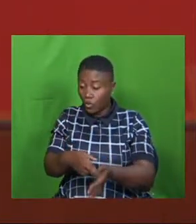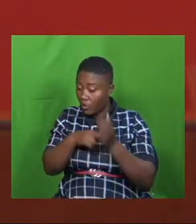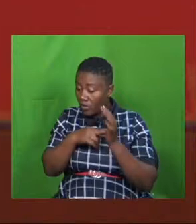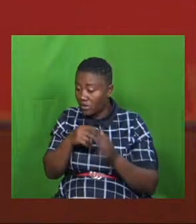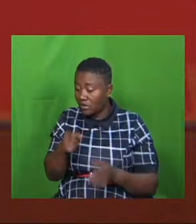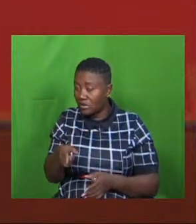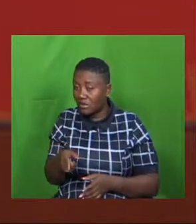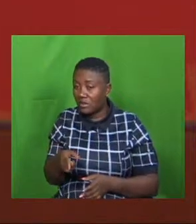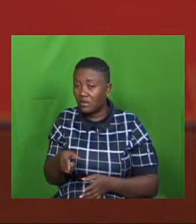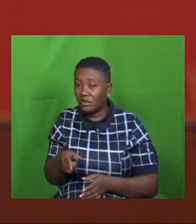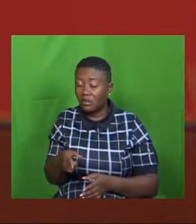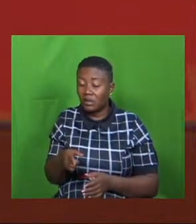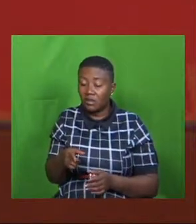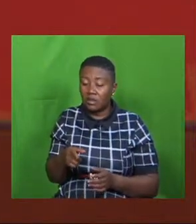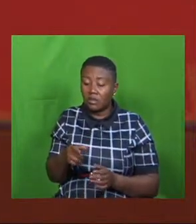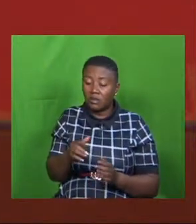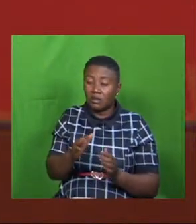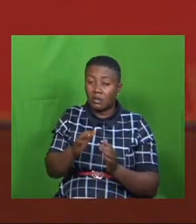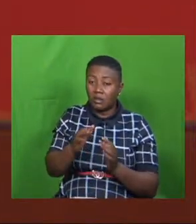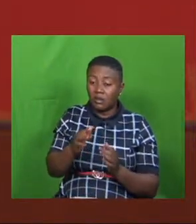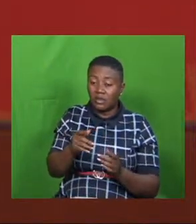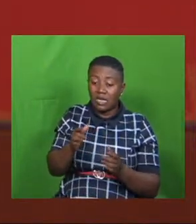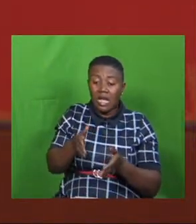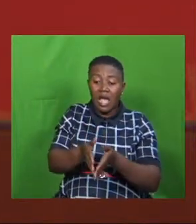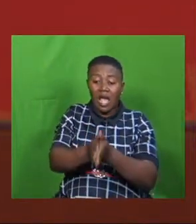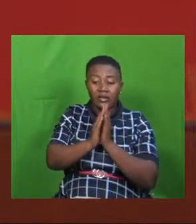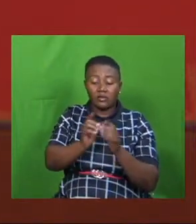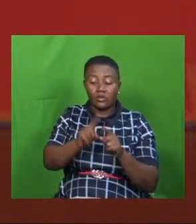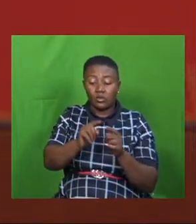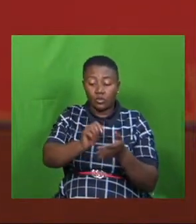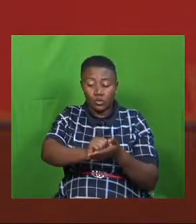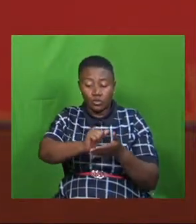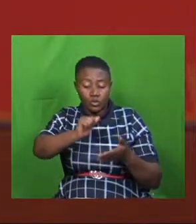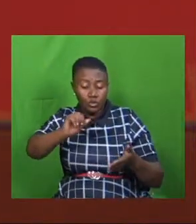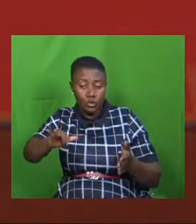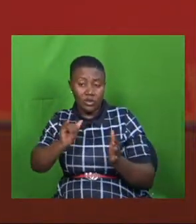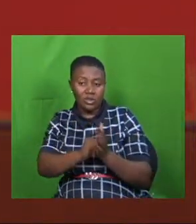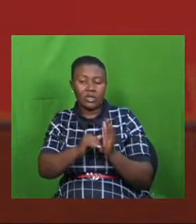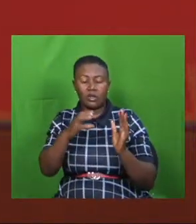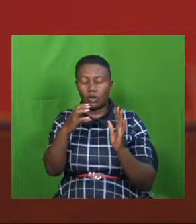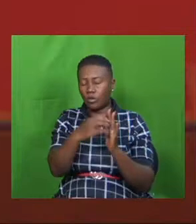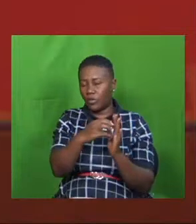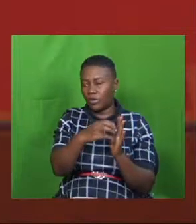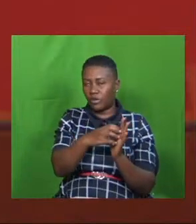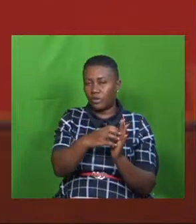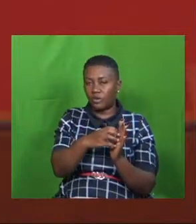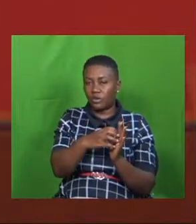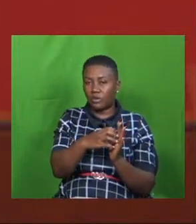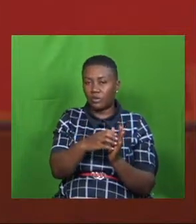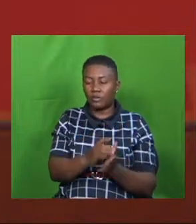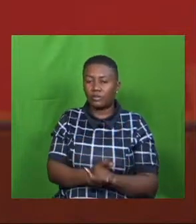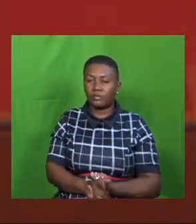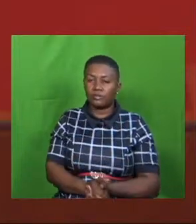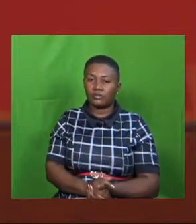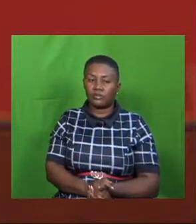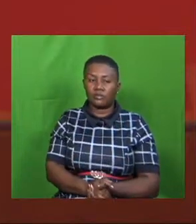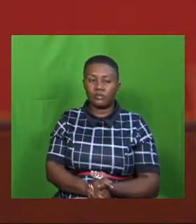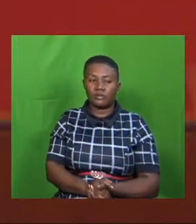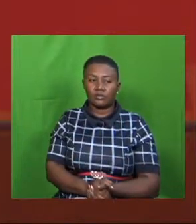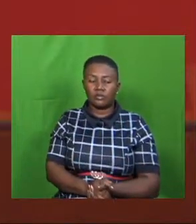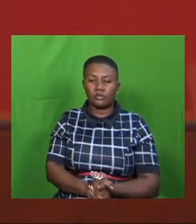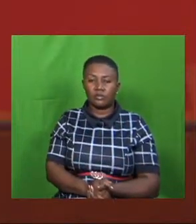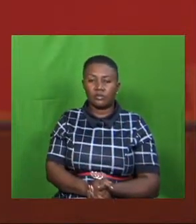considered to by the withdrawal of that paragraph from the report of the committee, and let's move on.